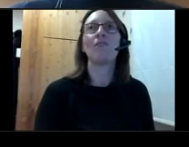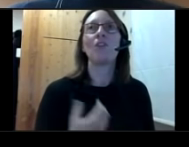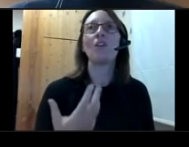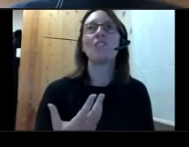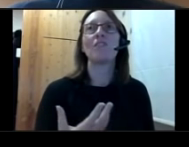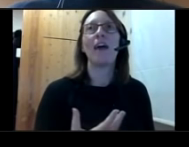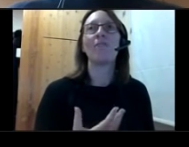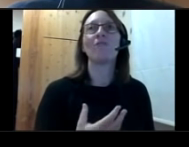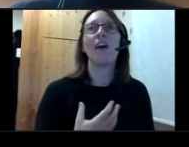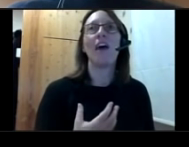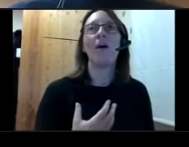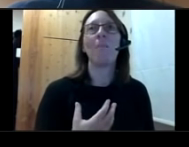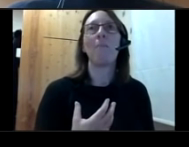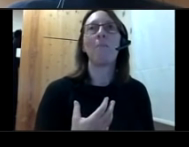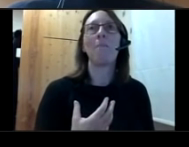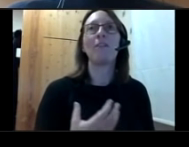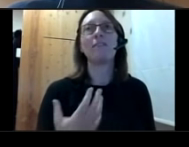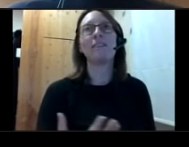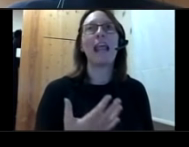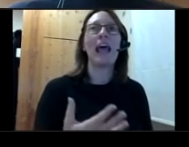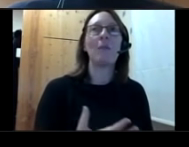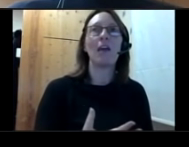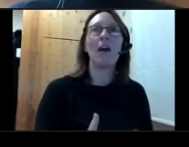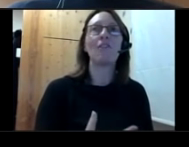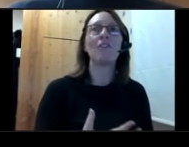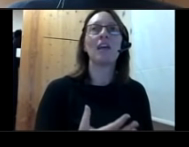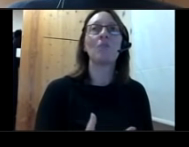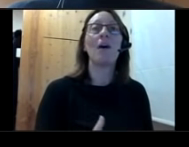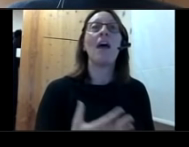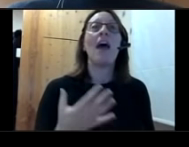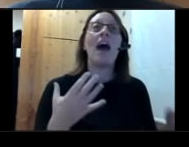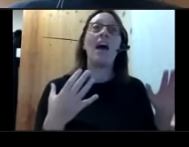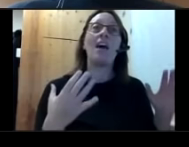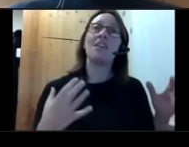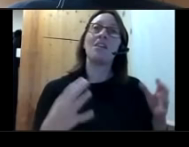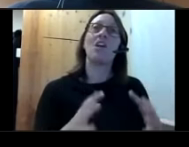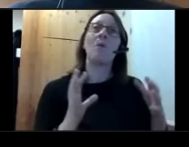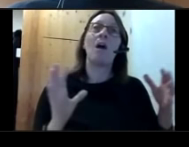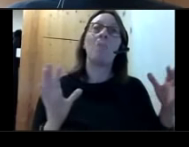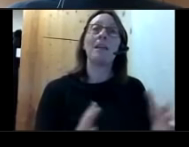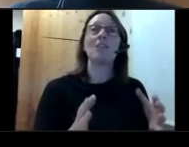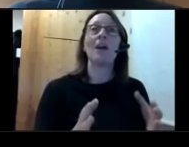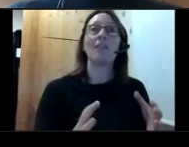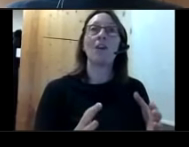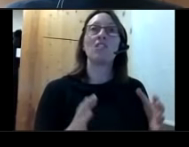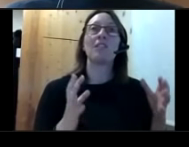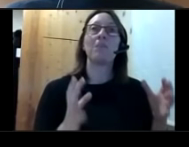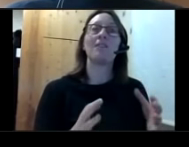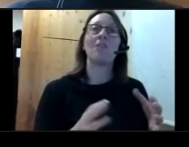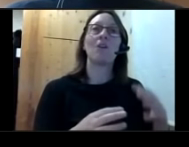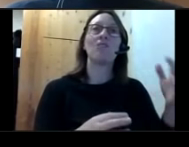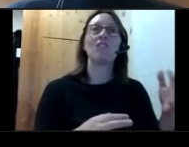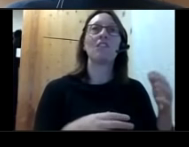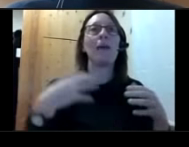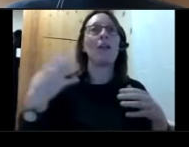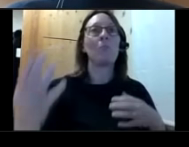there's a few questions around penalties and am I covered as well? I think, you know, please do ask the questions. Please